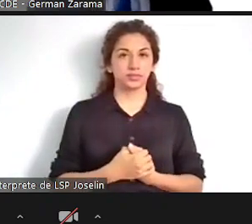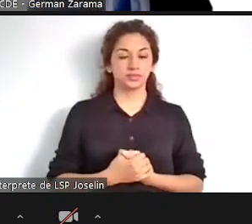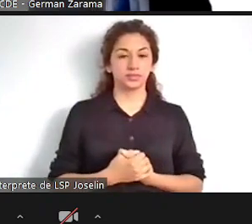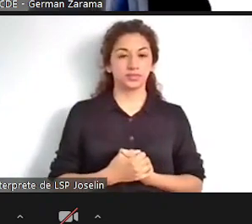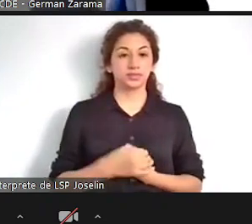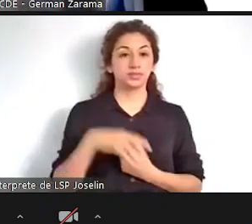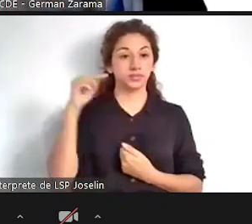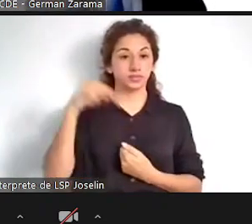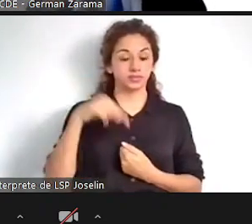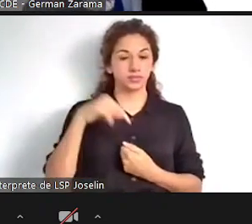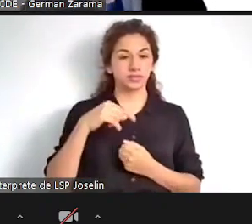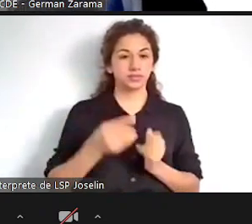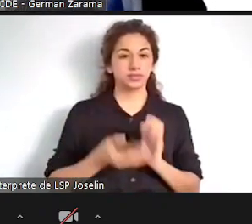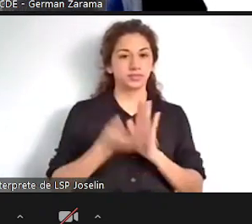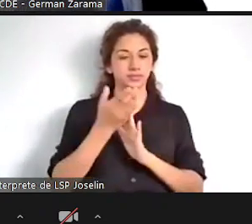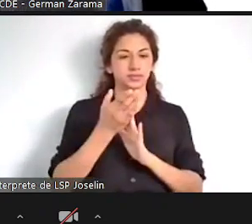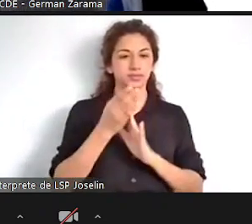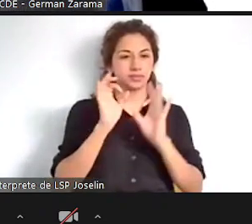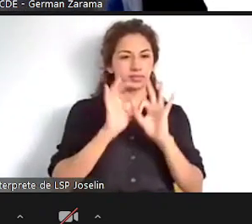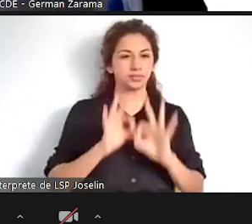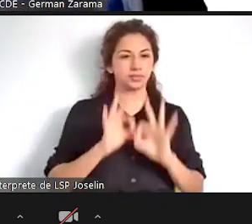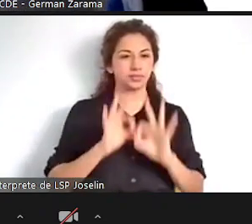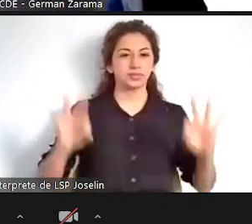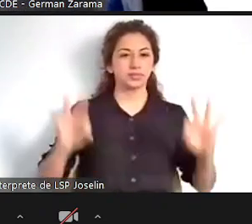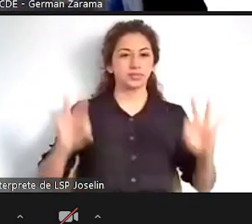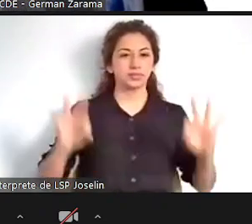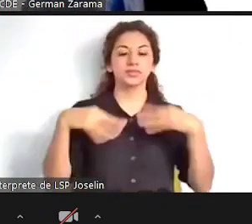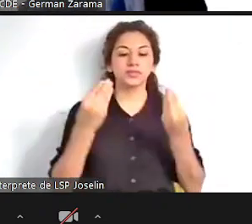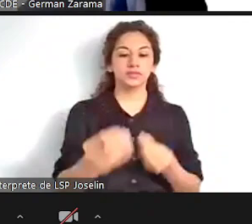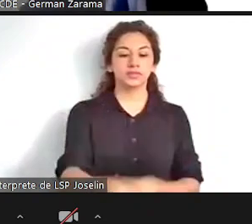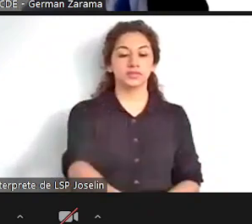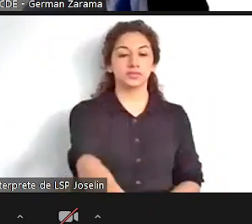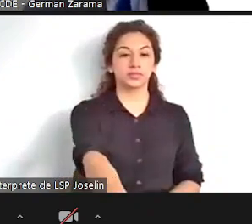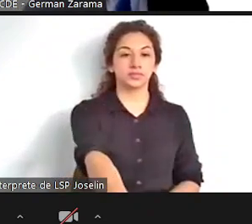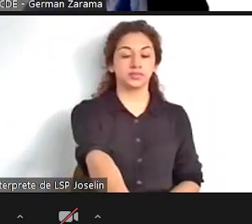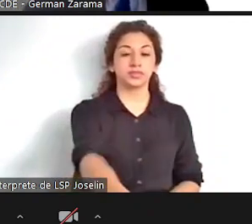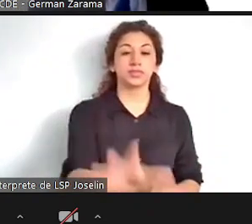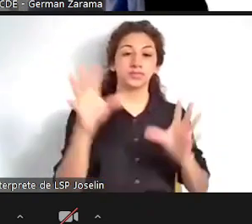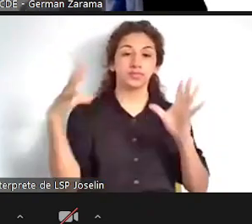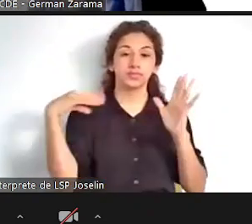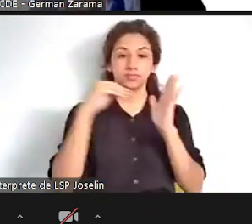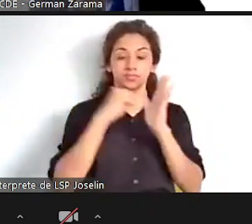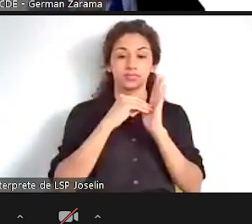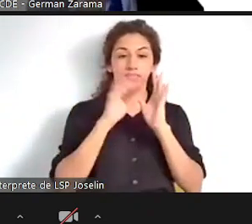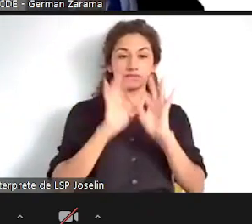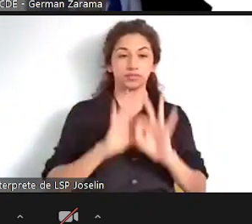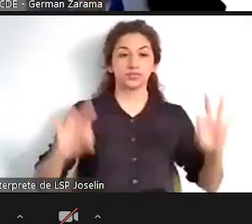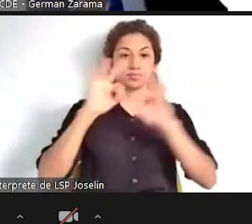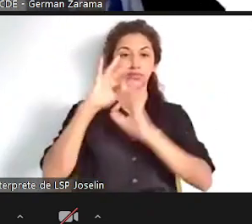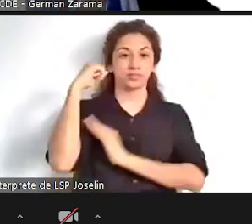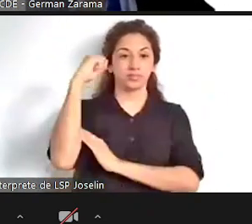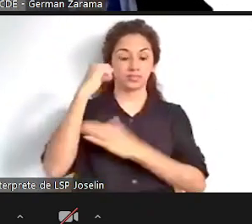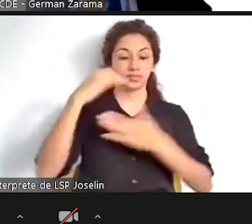the and sustainable development is very important this man is very important because it highlights that the importance of